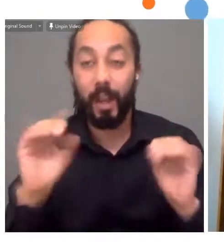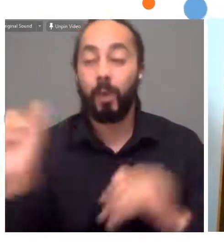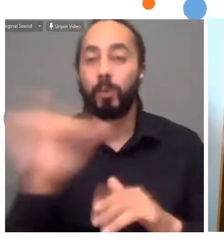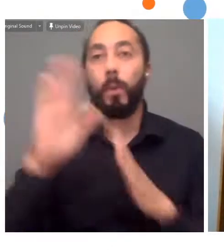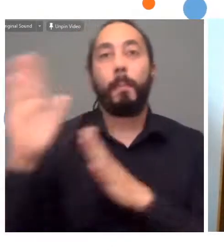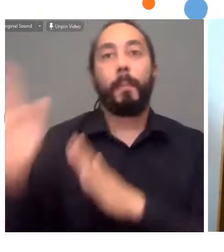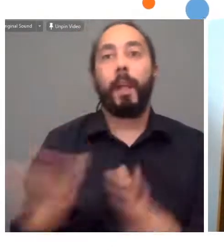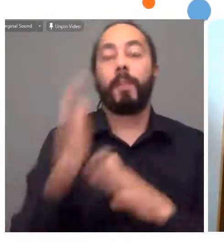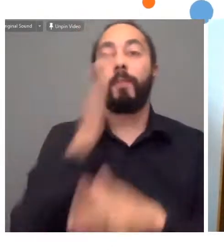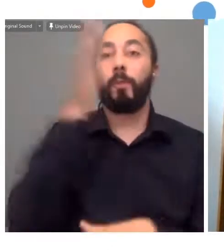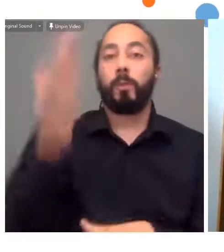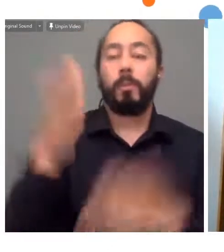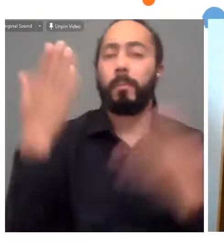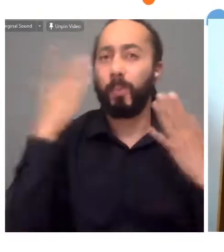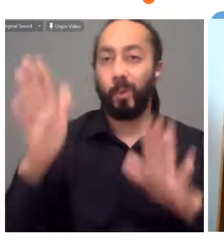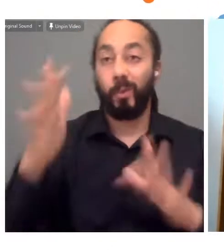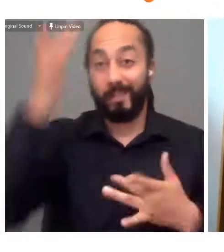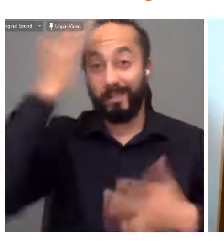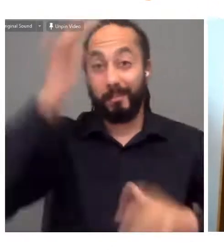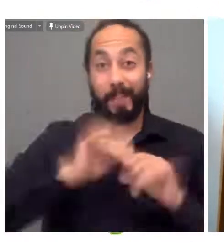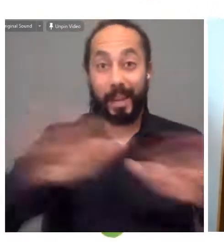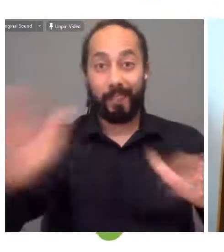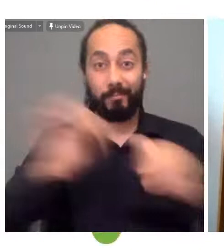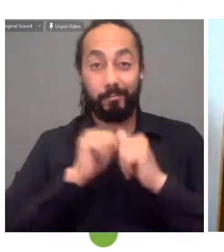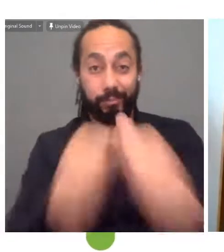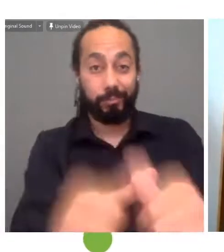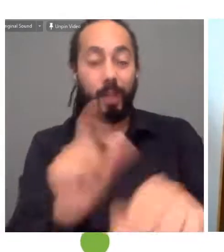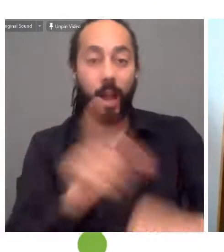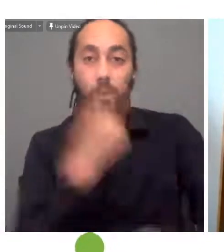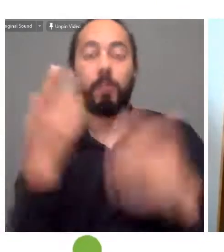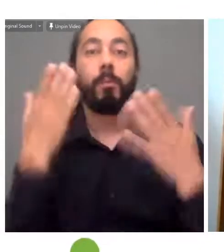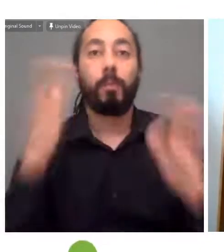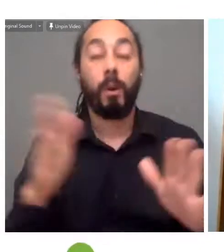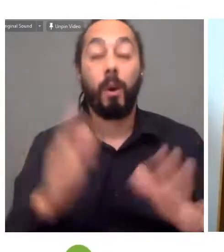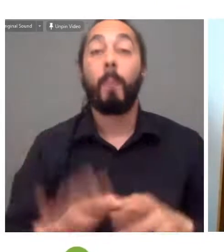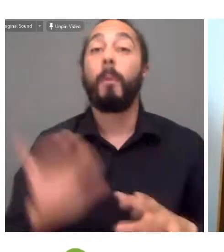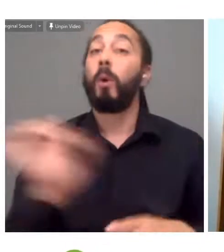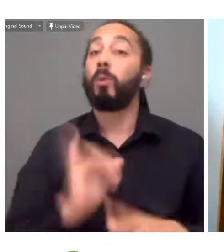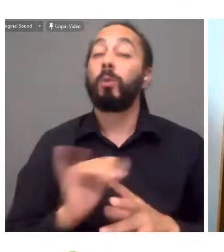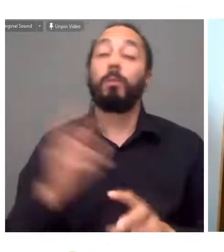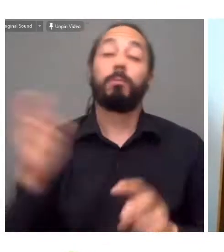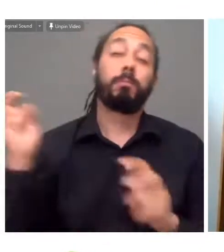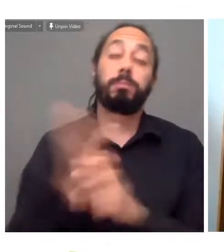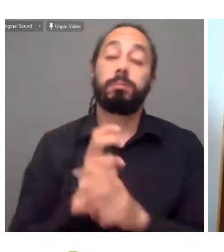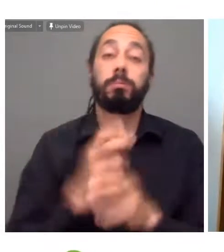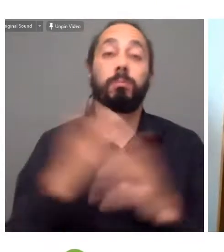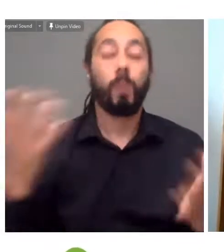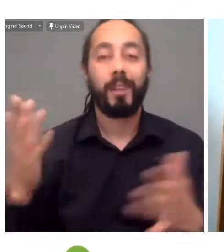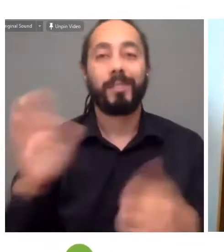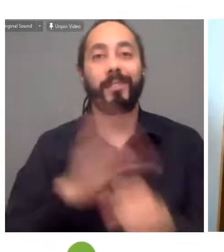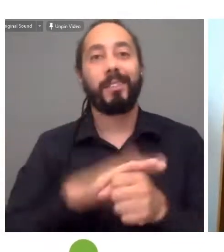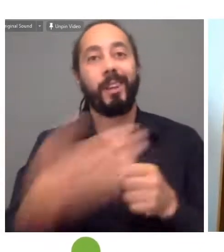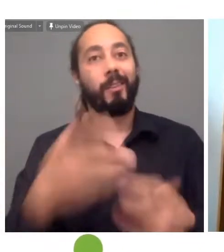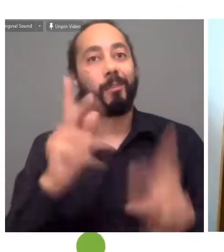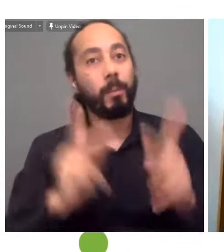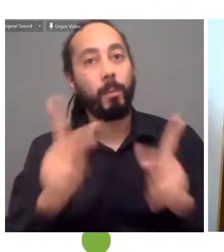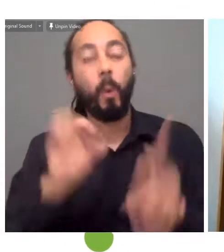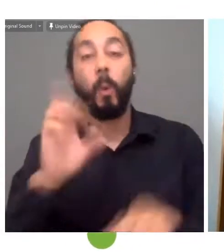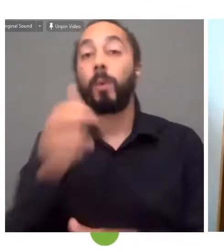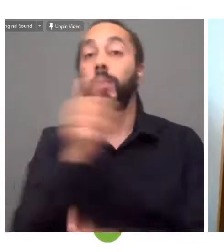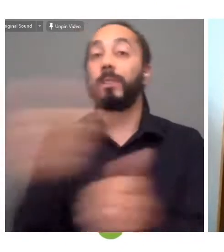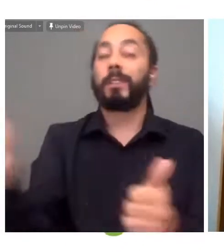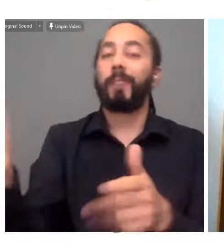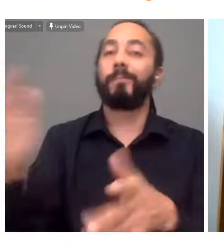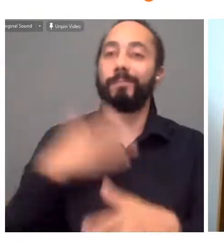most difficult of us, you've had to lay off people or you yourself have lost your job. I know